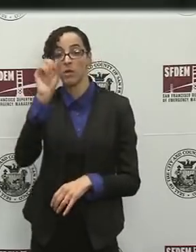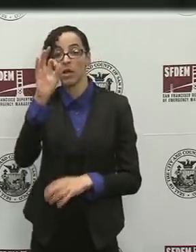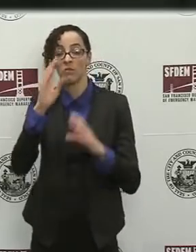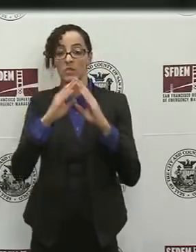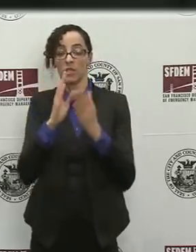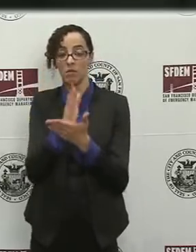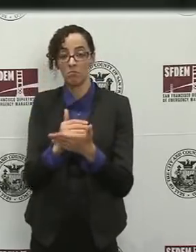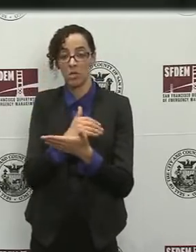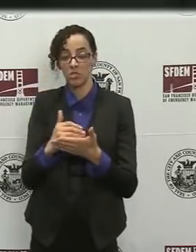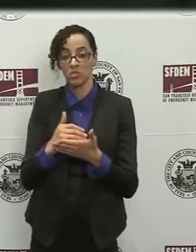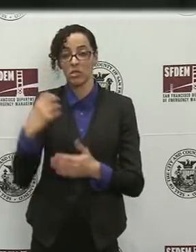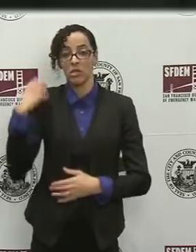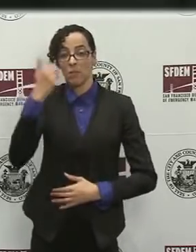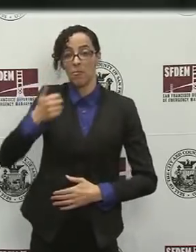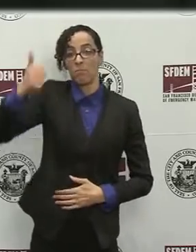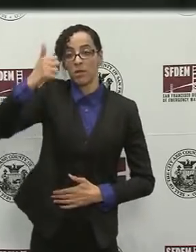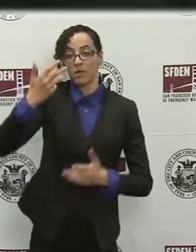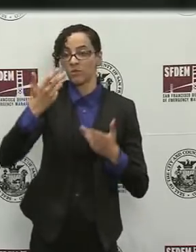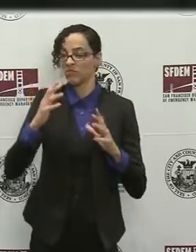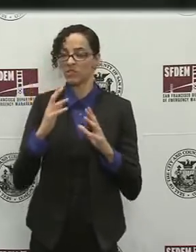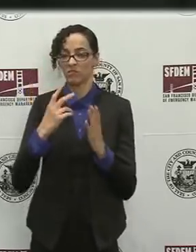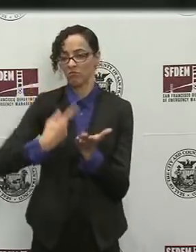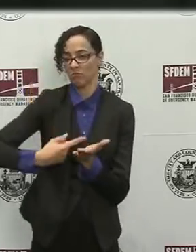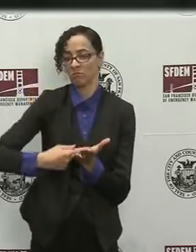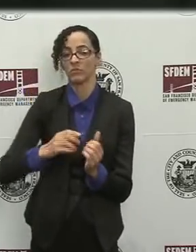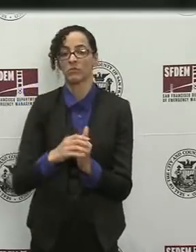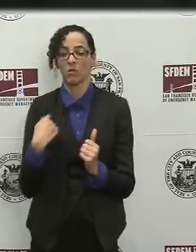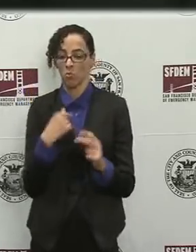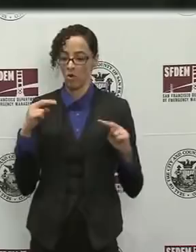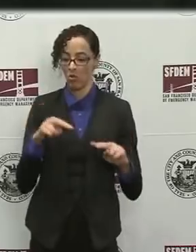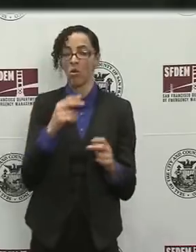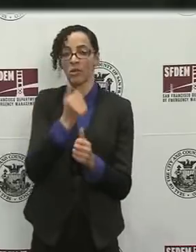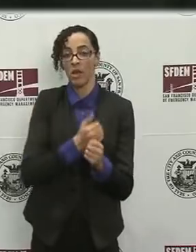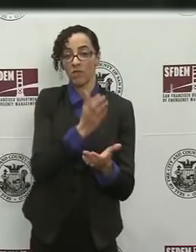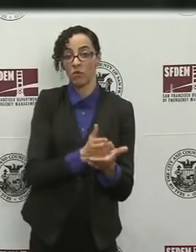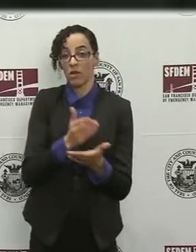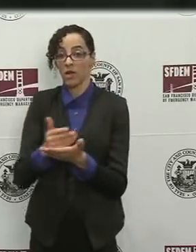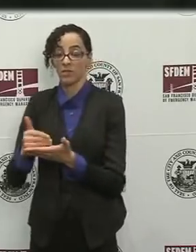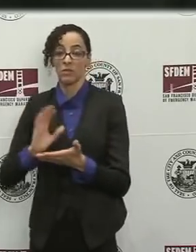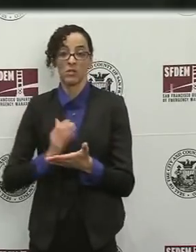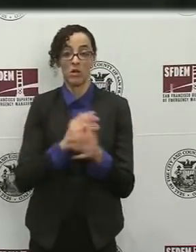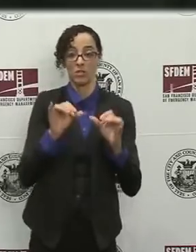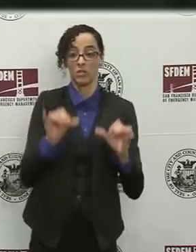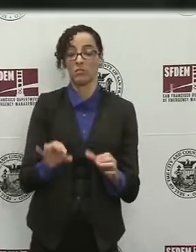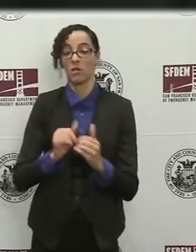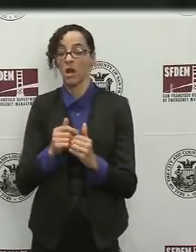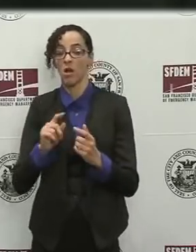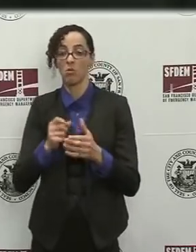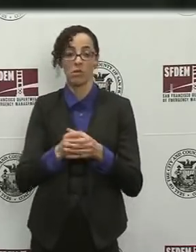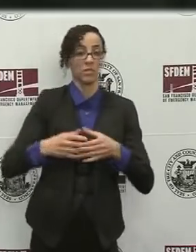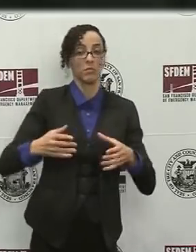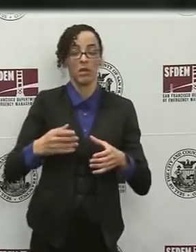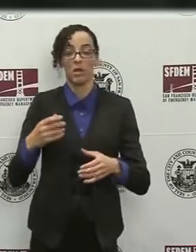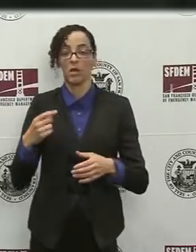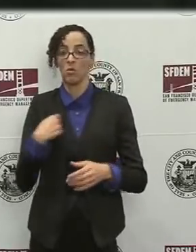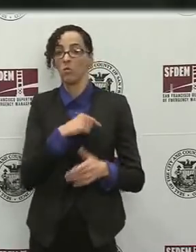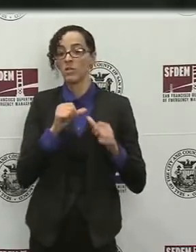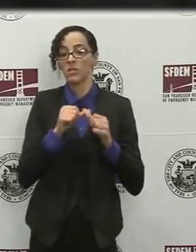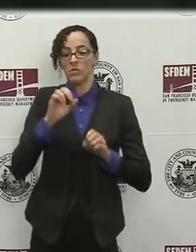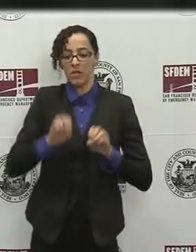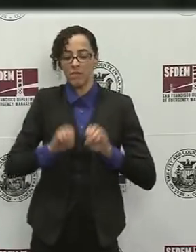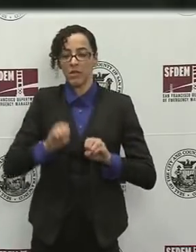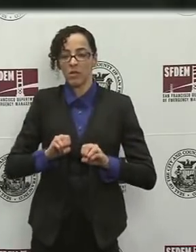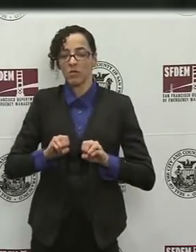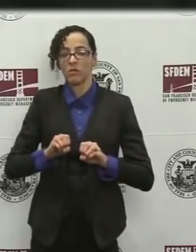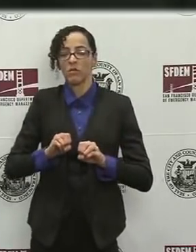has discussed. And so we've looked at every aspect of our system and what is planned for expansion, and we're continuing to evaluate that on a